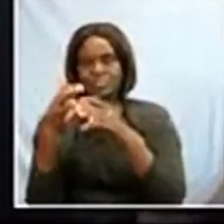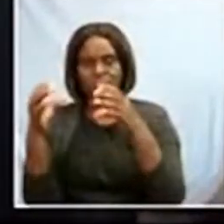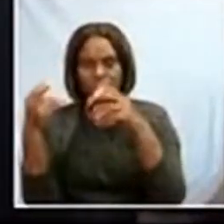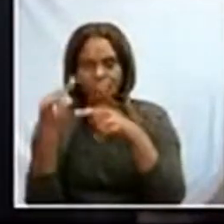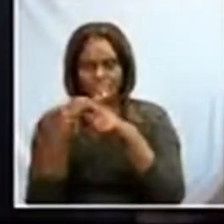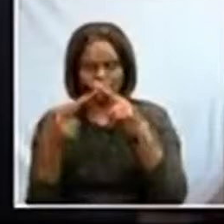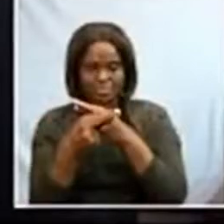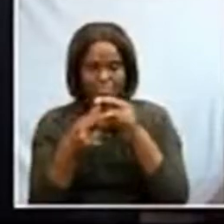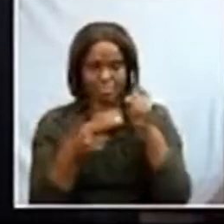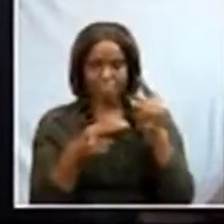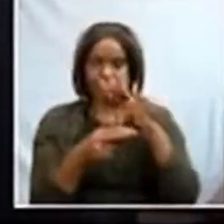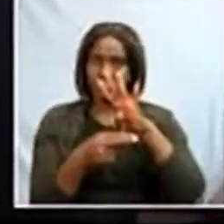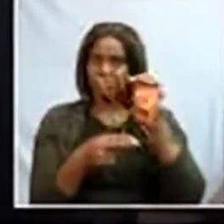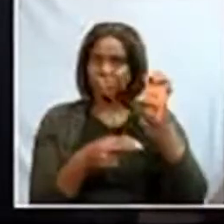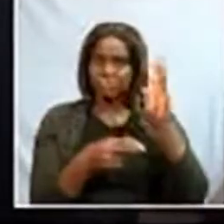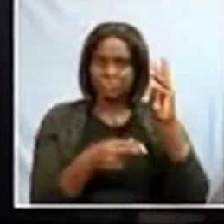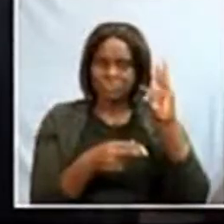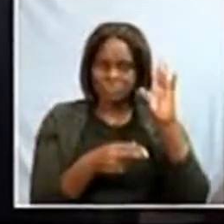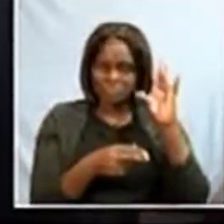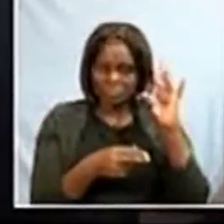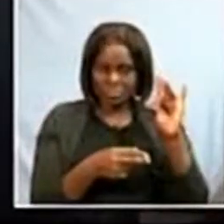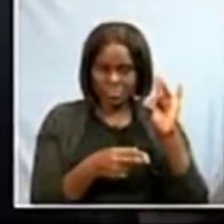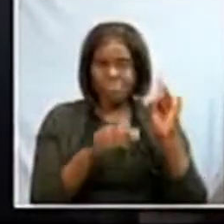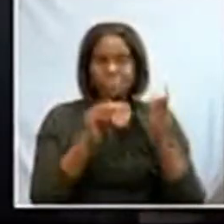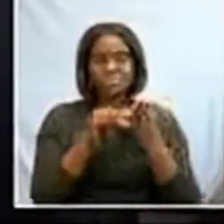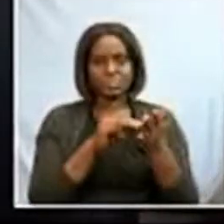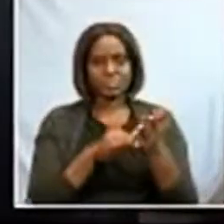the contract was